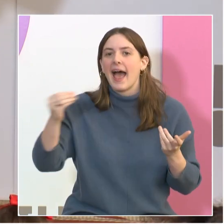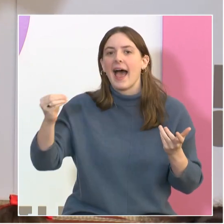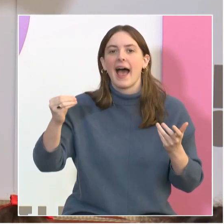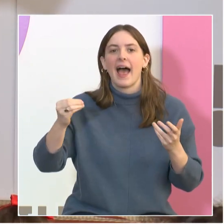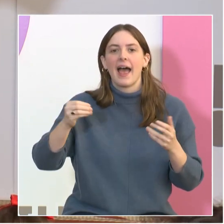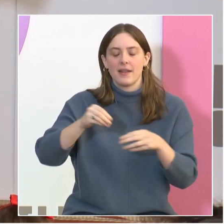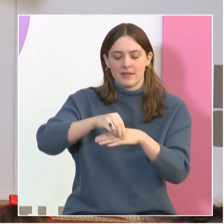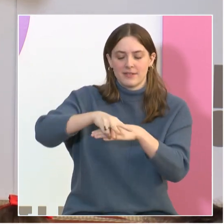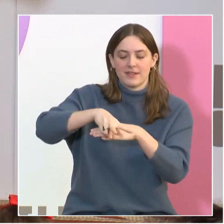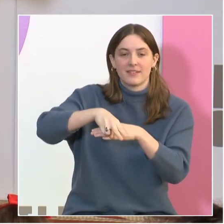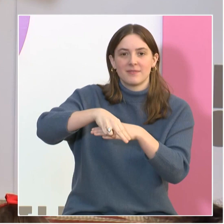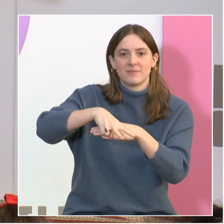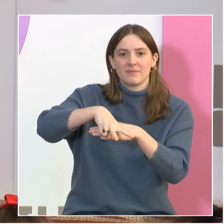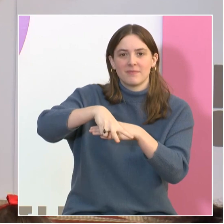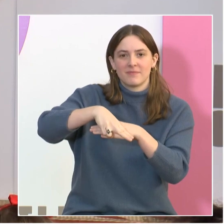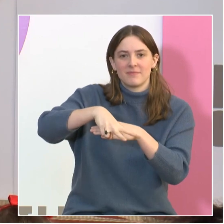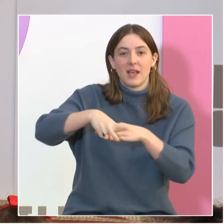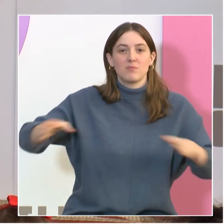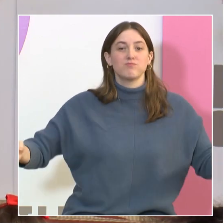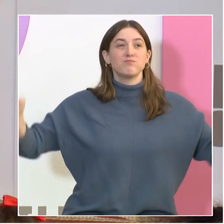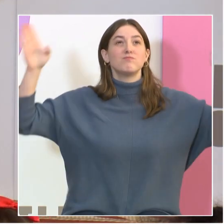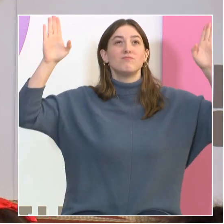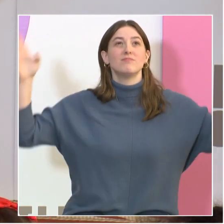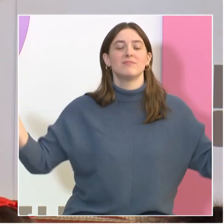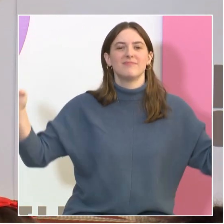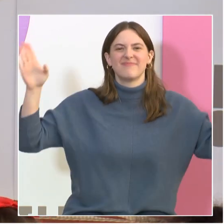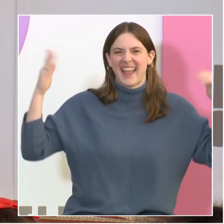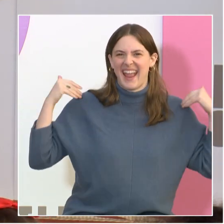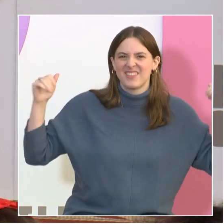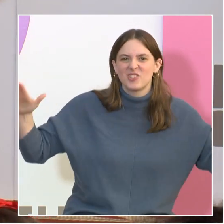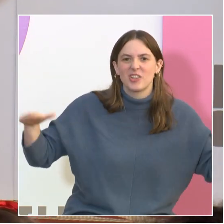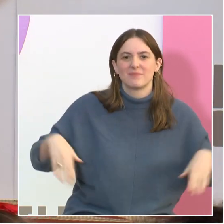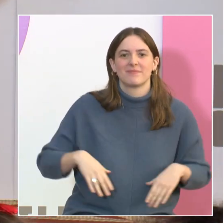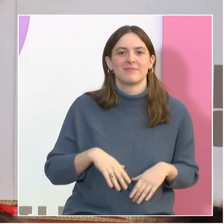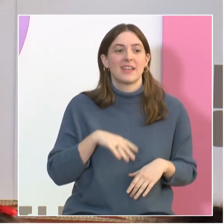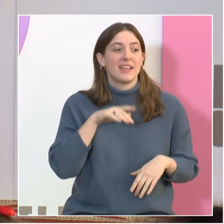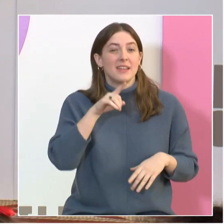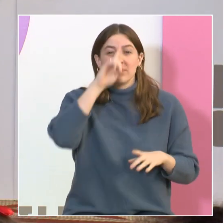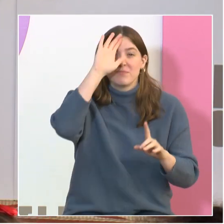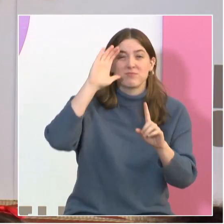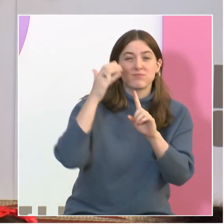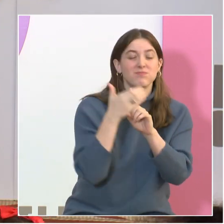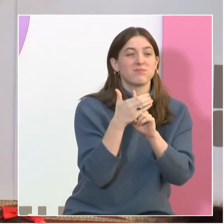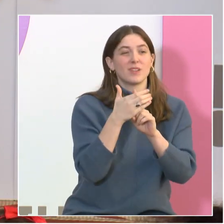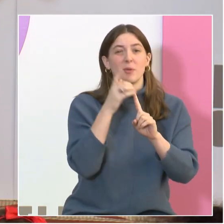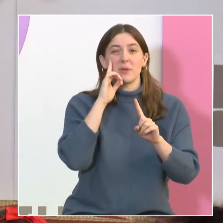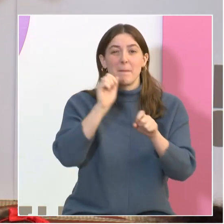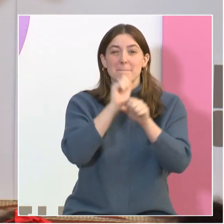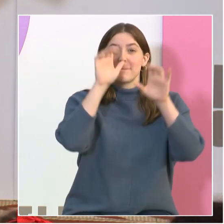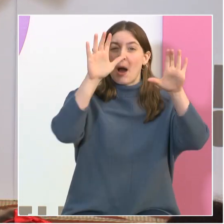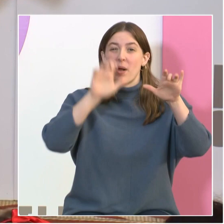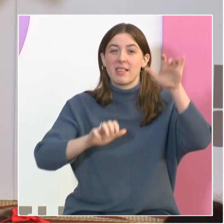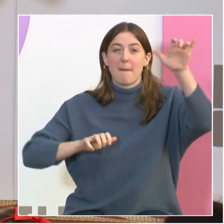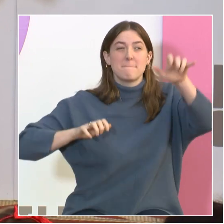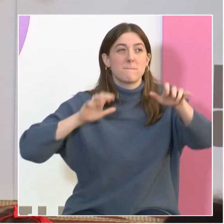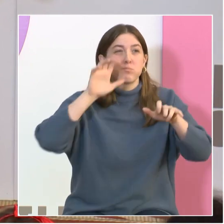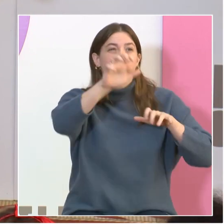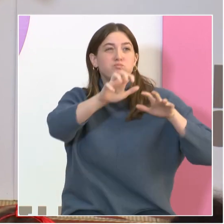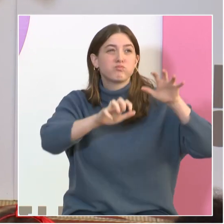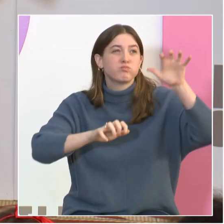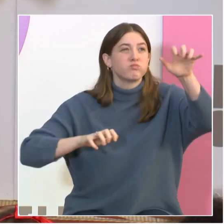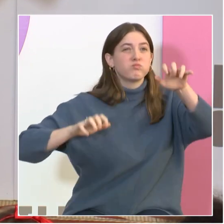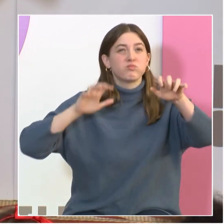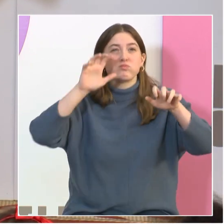angels. Wow. He pretended he was a mountain climber. He climbed up a